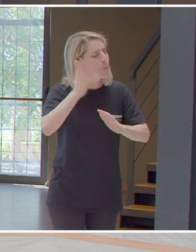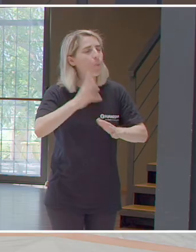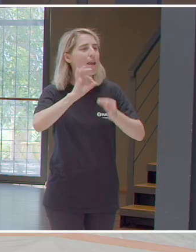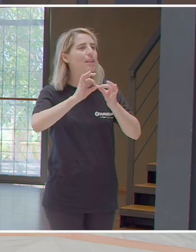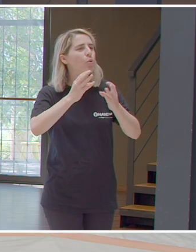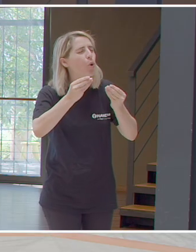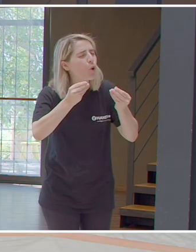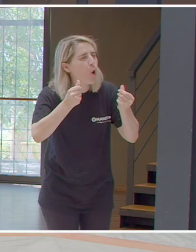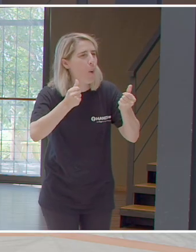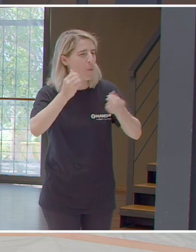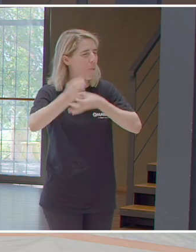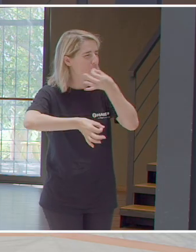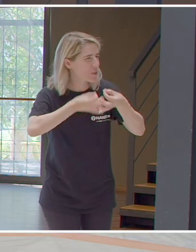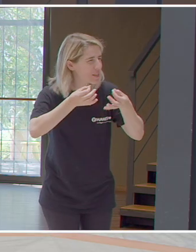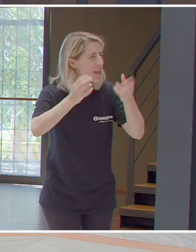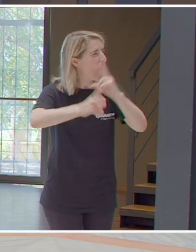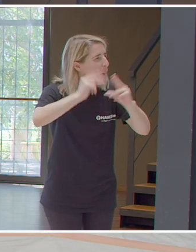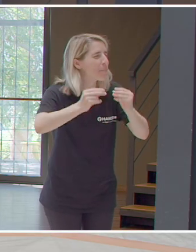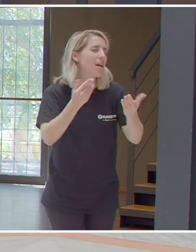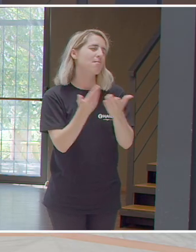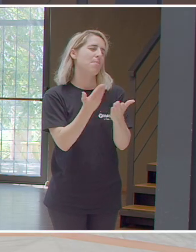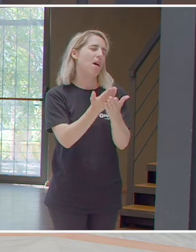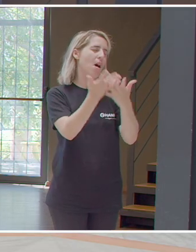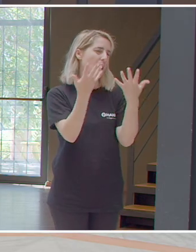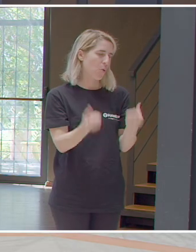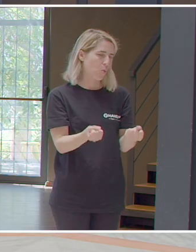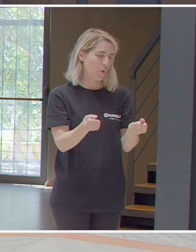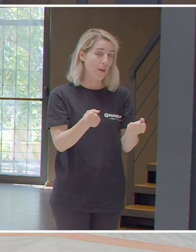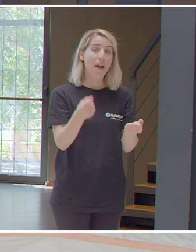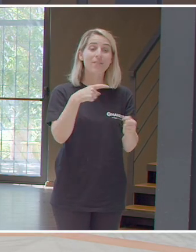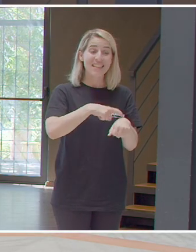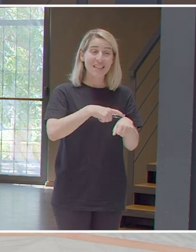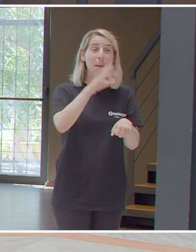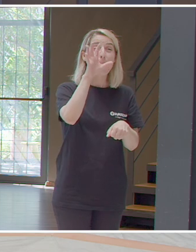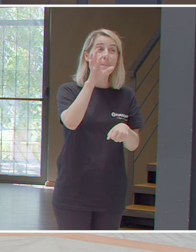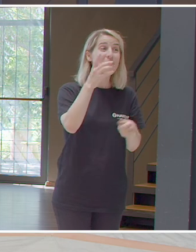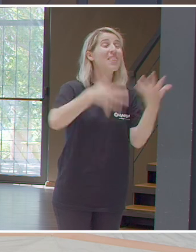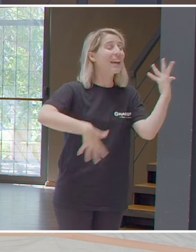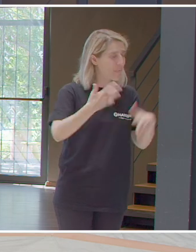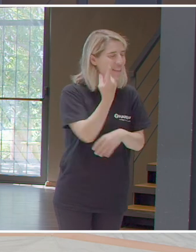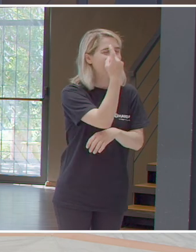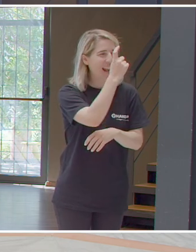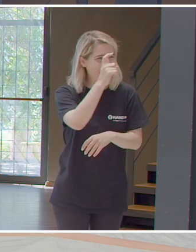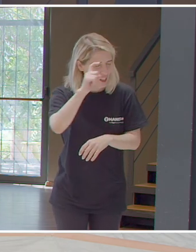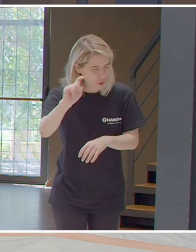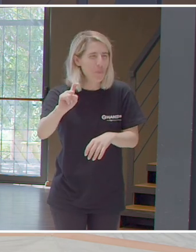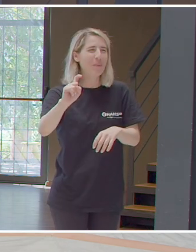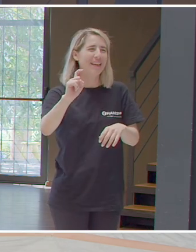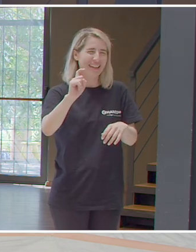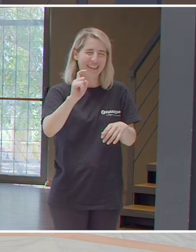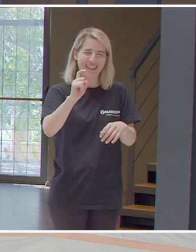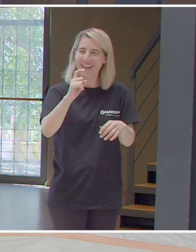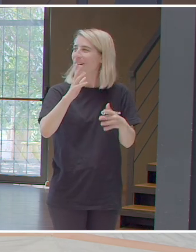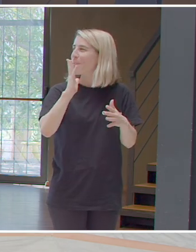story. And the evidence, this is an old number. It's 15 million diet-related deaths yearly. And